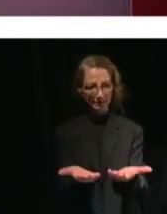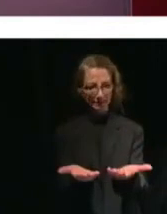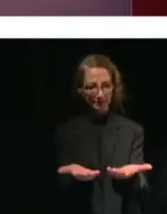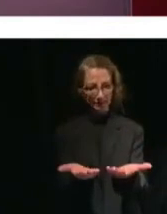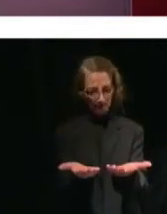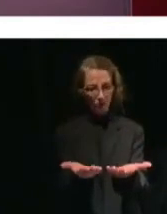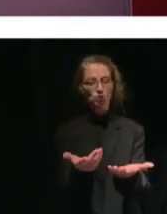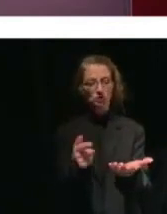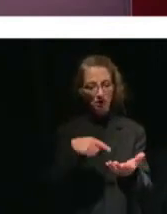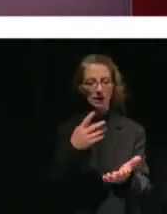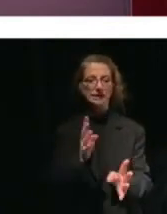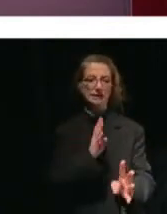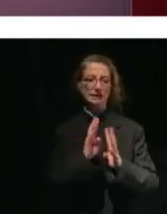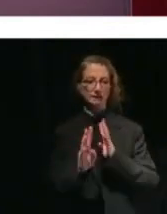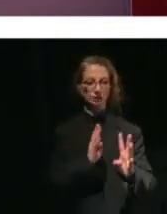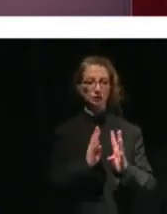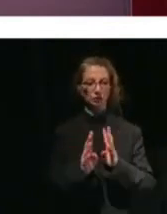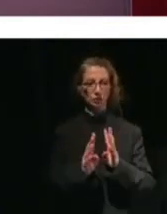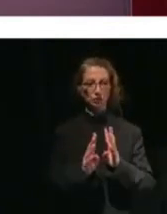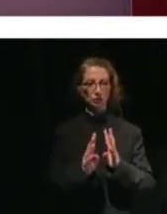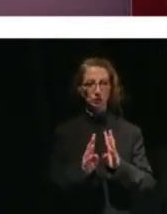for our questions.